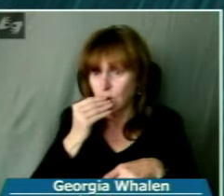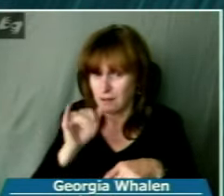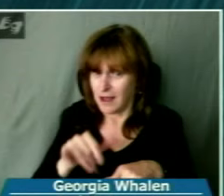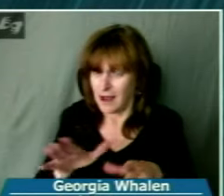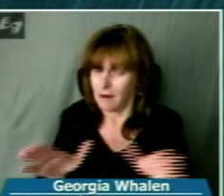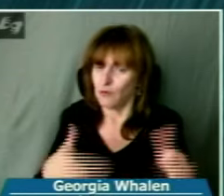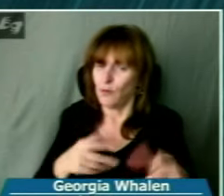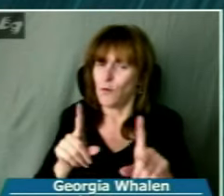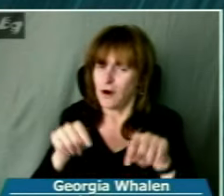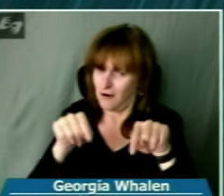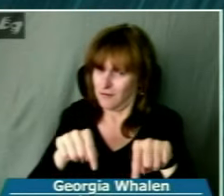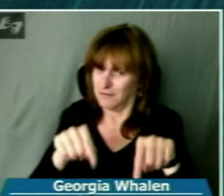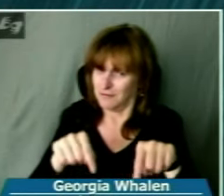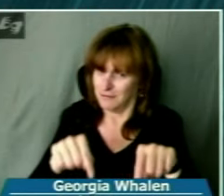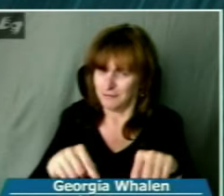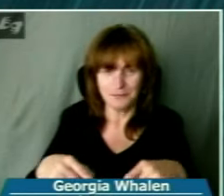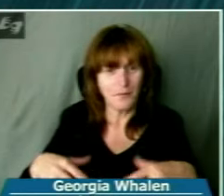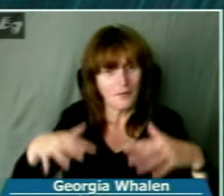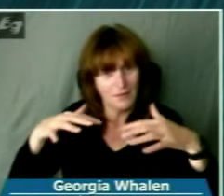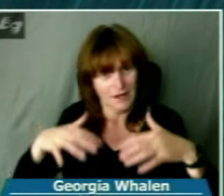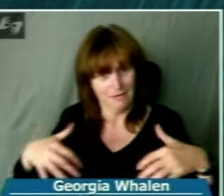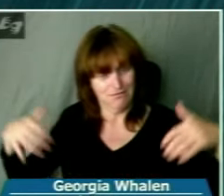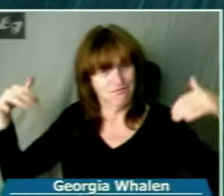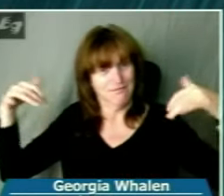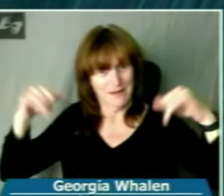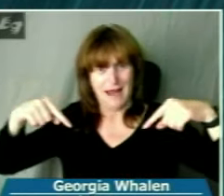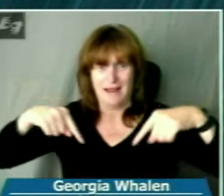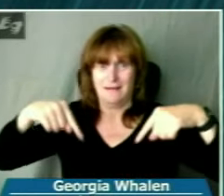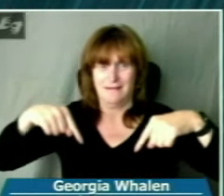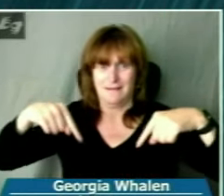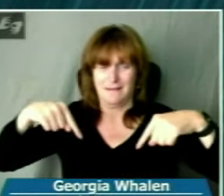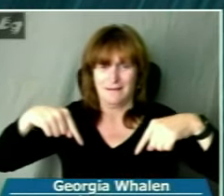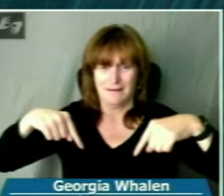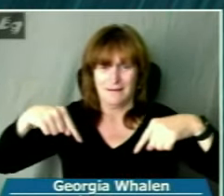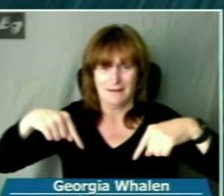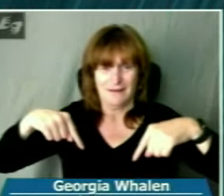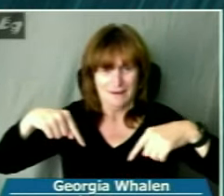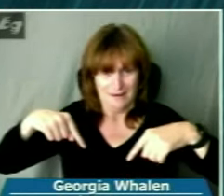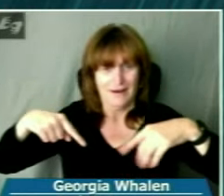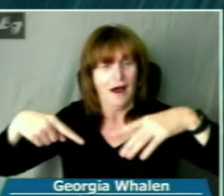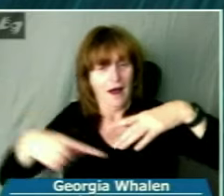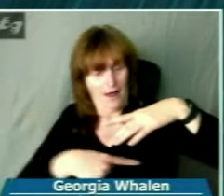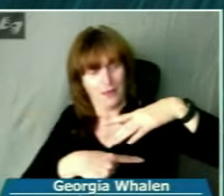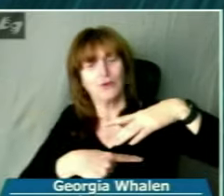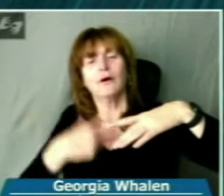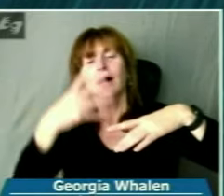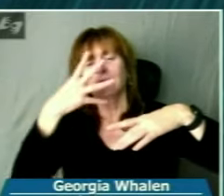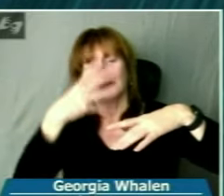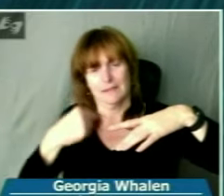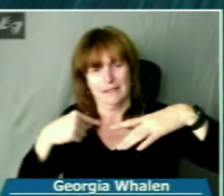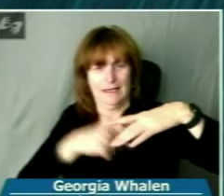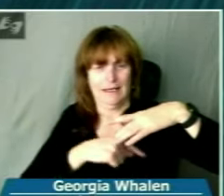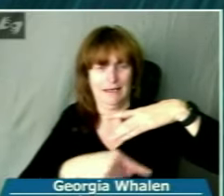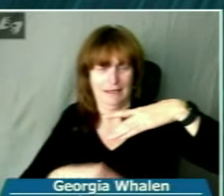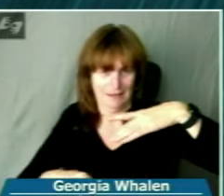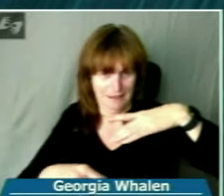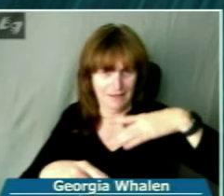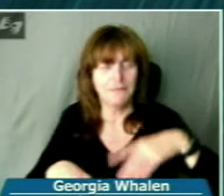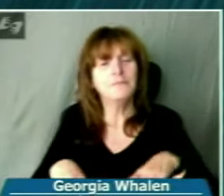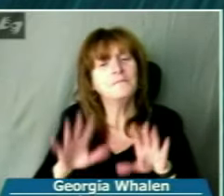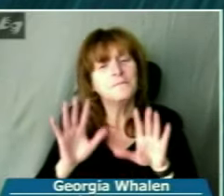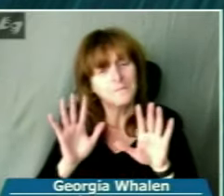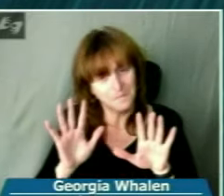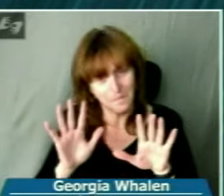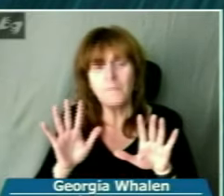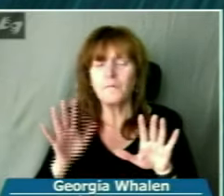of the bleachers, is the area for dorms or places for people to sleep. Then on top of it, there are recreational areas